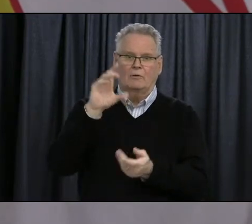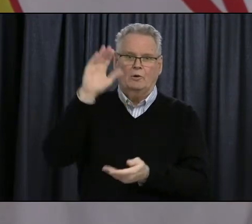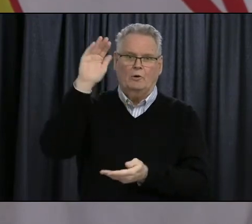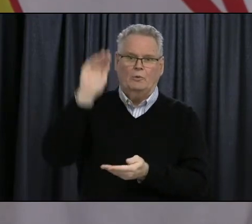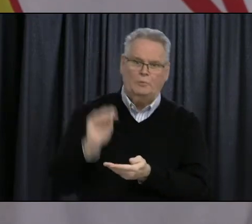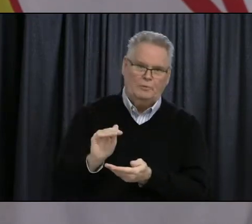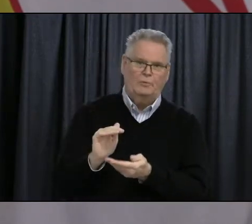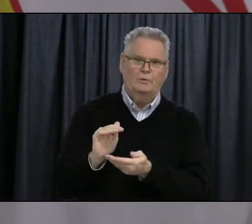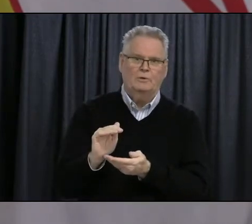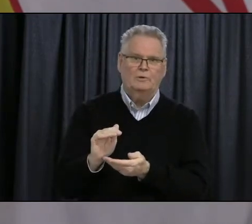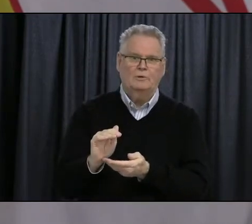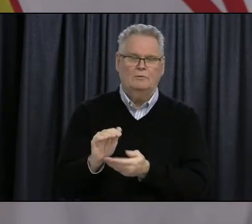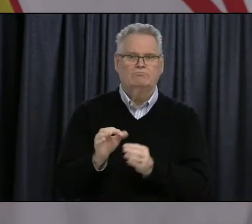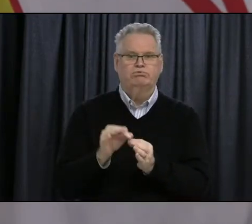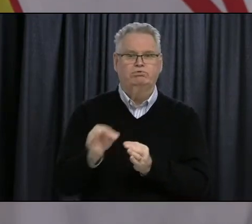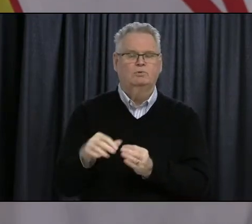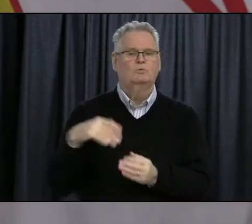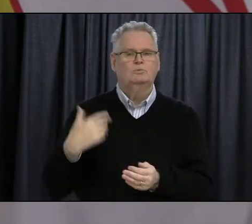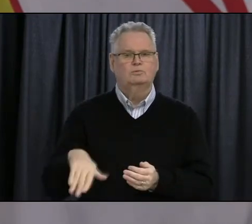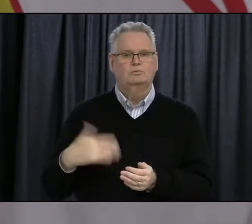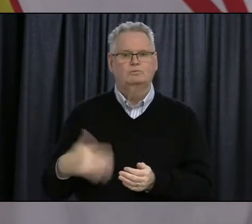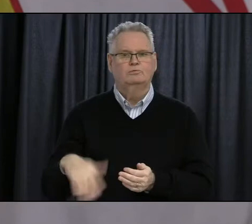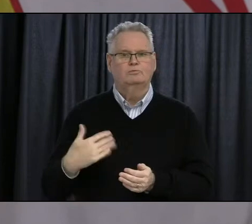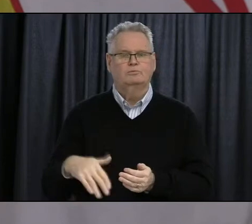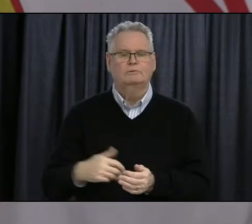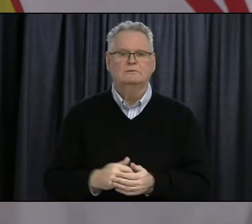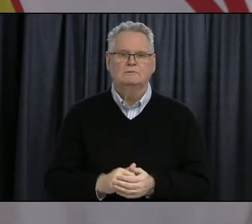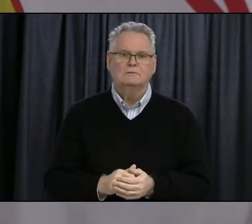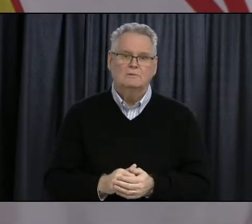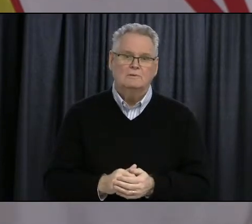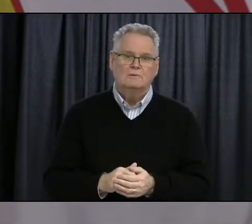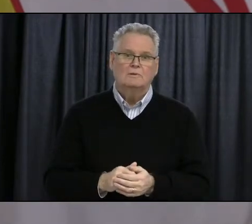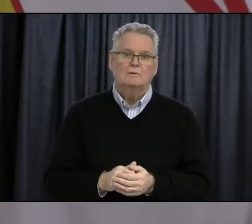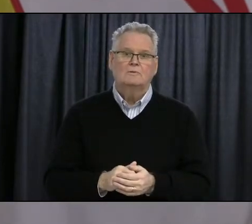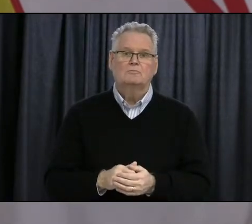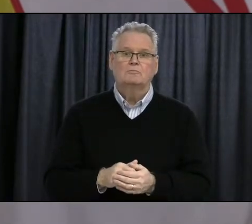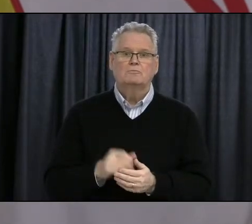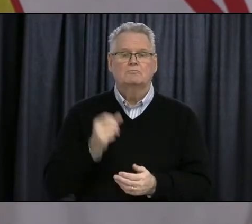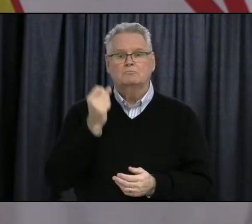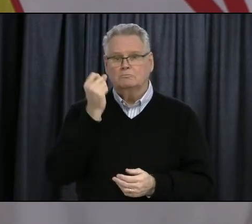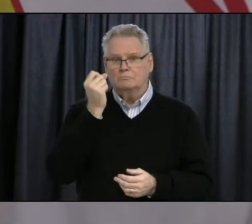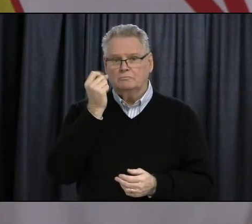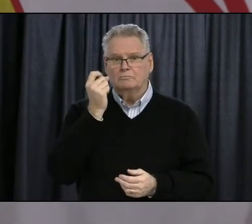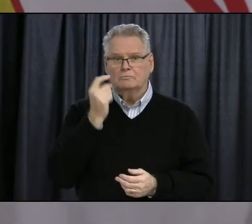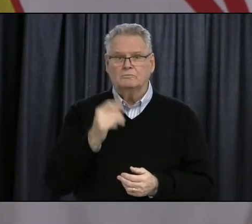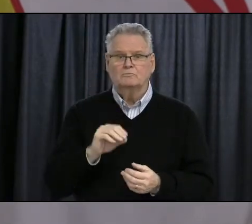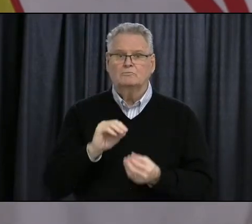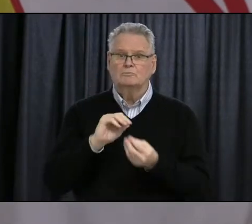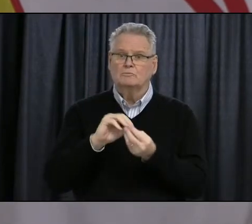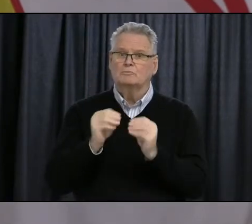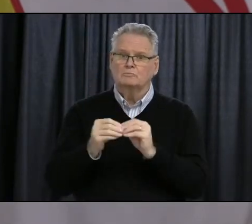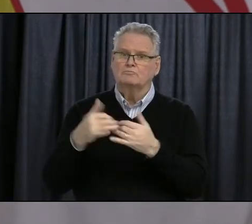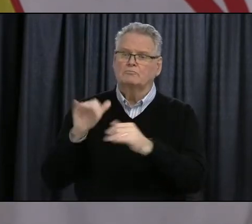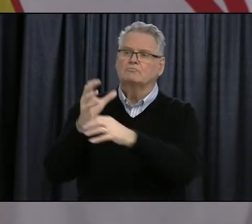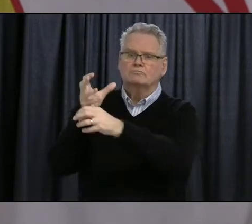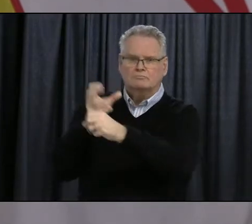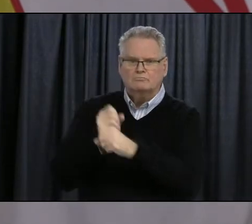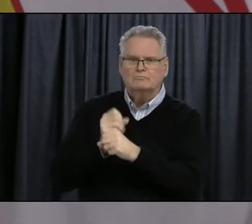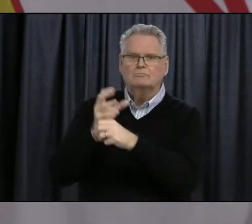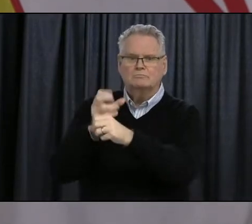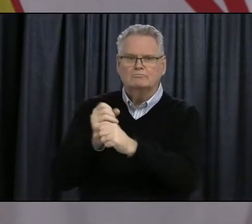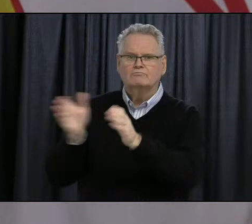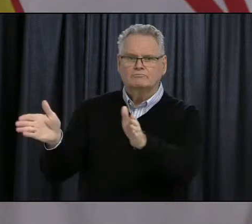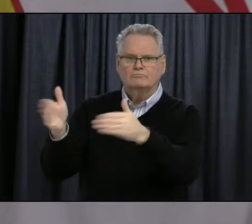vaccine our province will receive. We will just be receiving it later than anticipated. As well, there is no change to